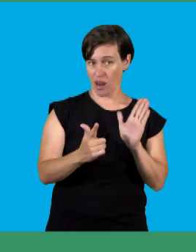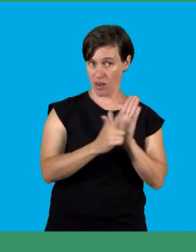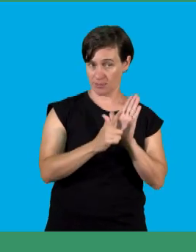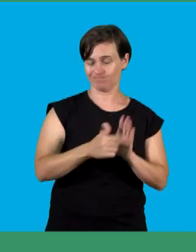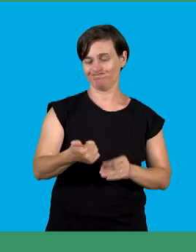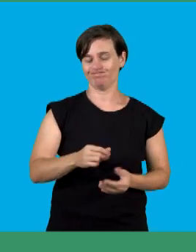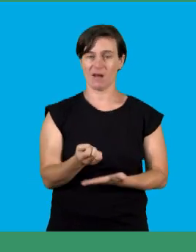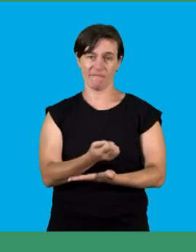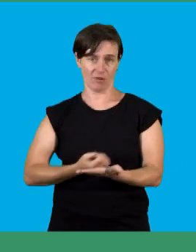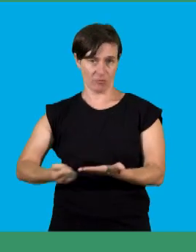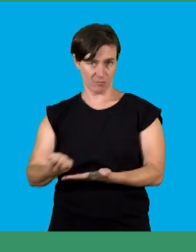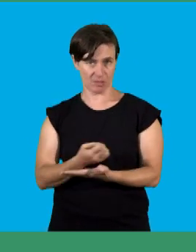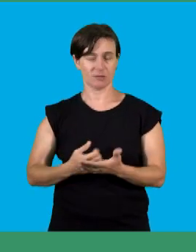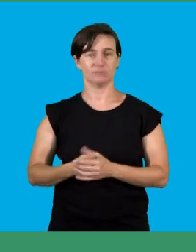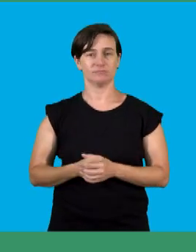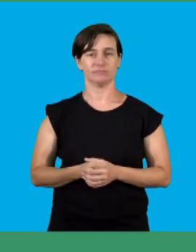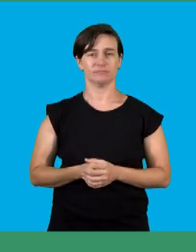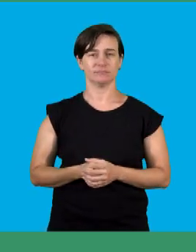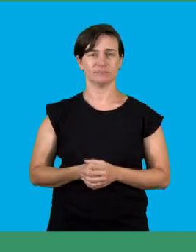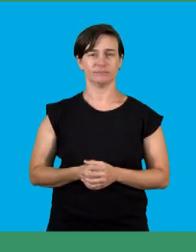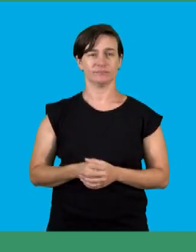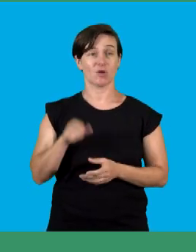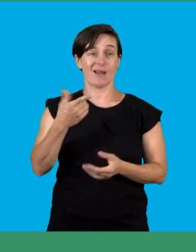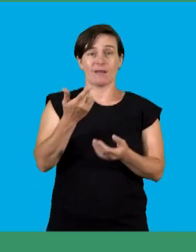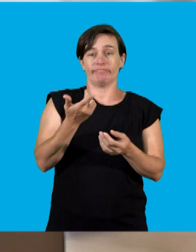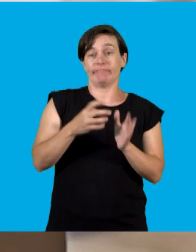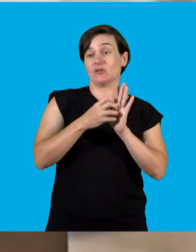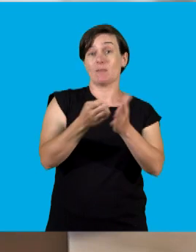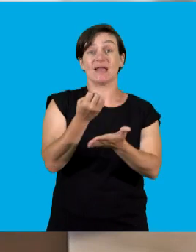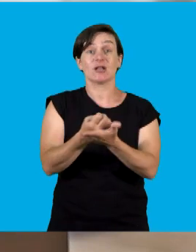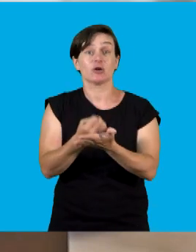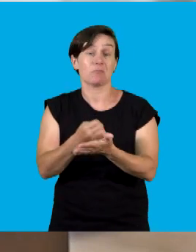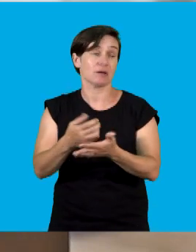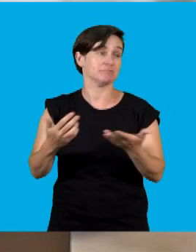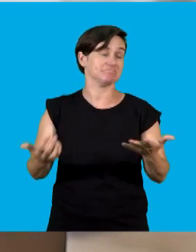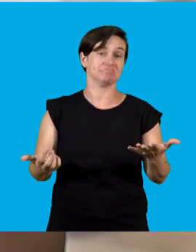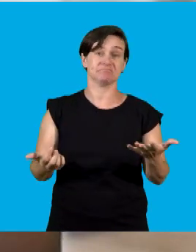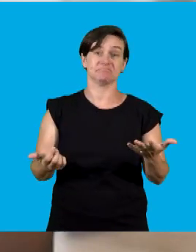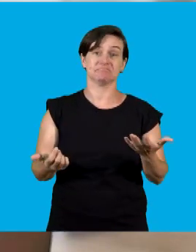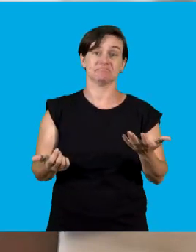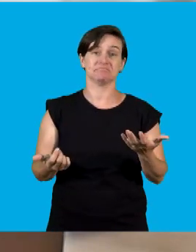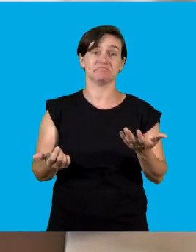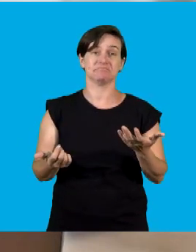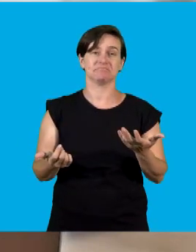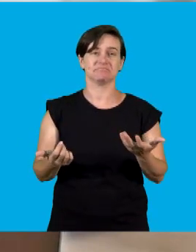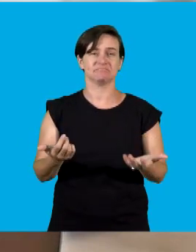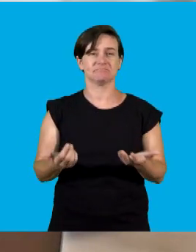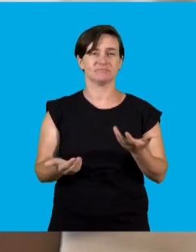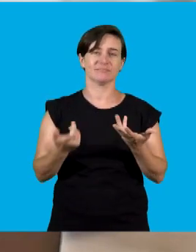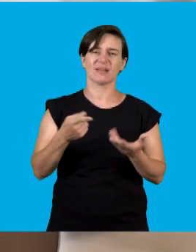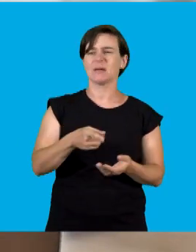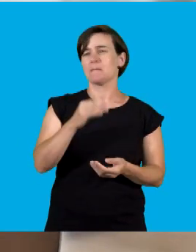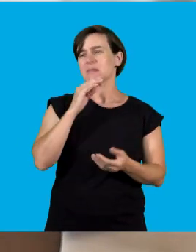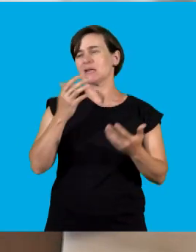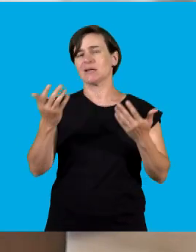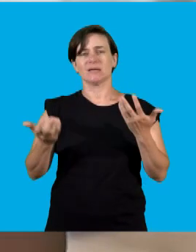examples also to say when we're talking about your economical, we're talking about your, it's just a revision here. Economical, we're